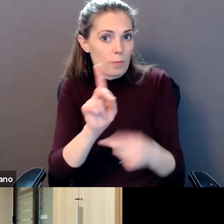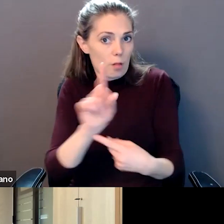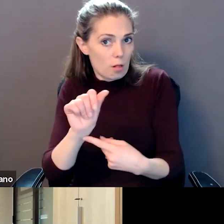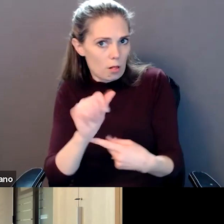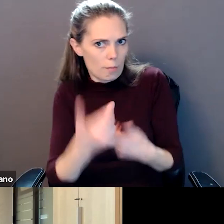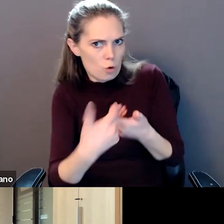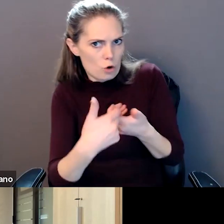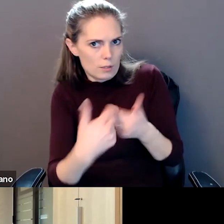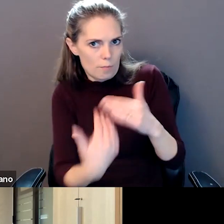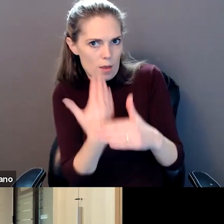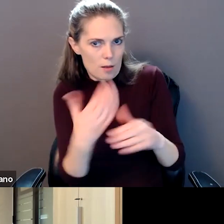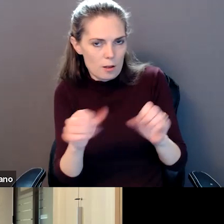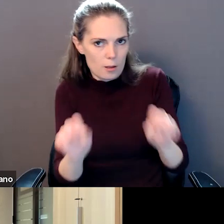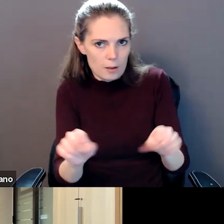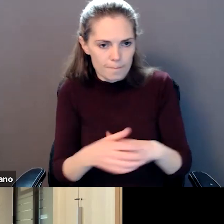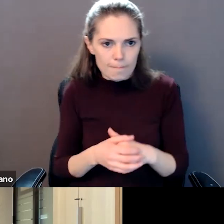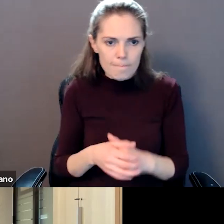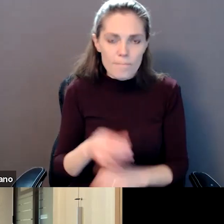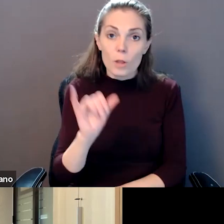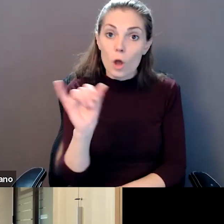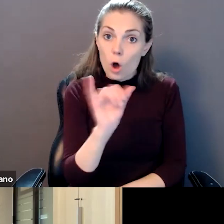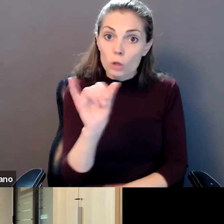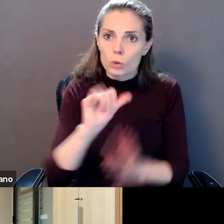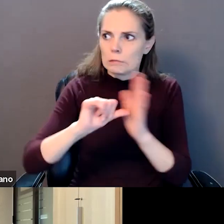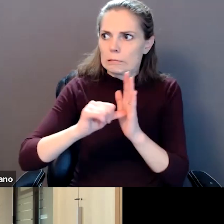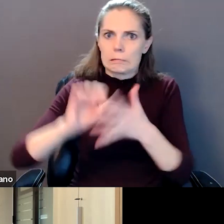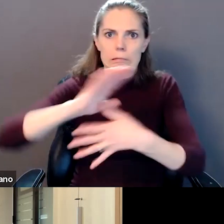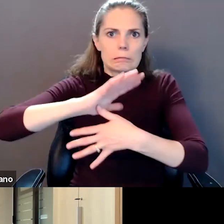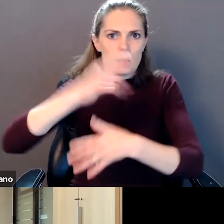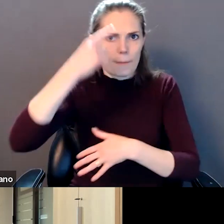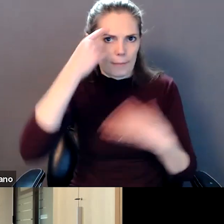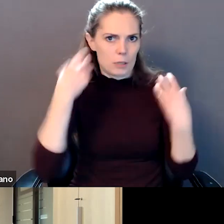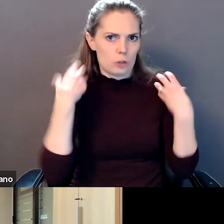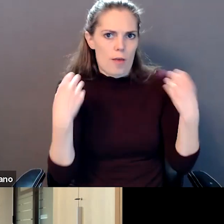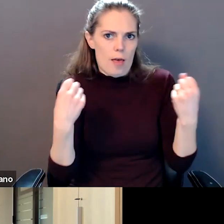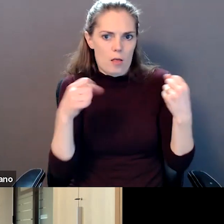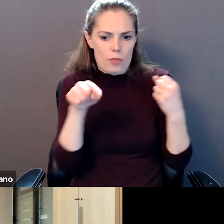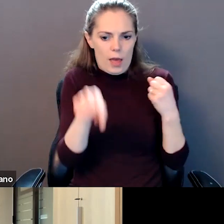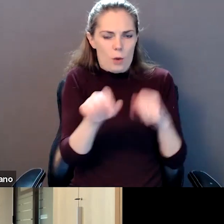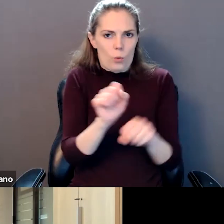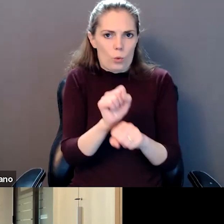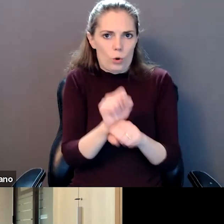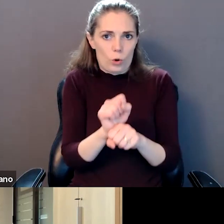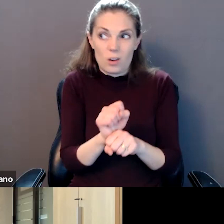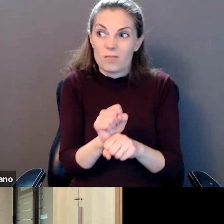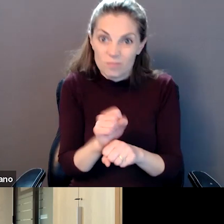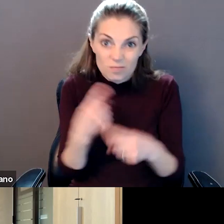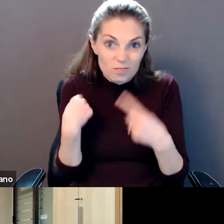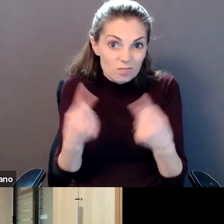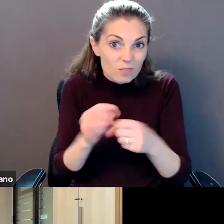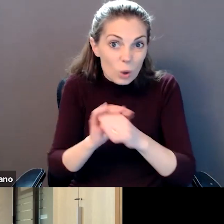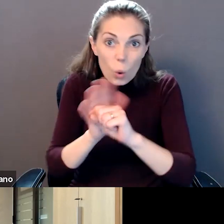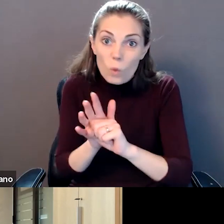the question of mental health in the workplace. And that's been particularly important during COVID, where we saw that the impacts of stress and